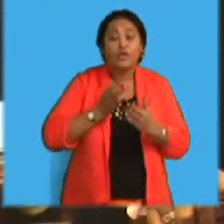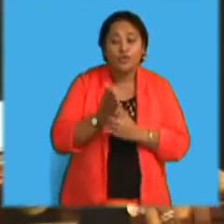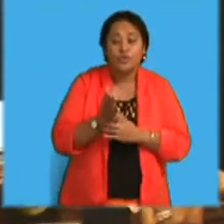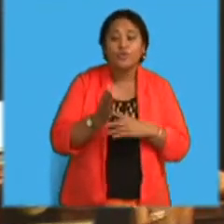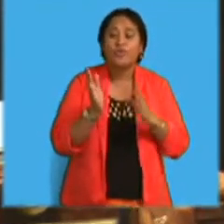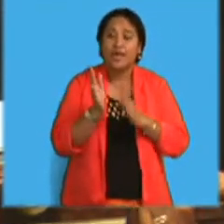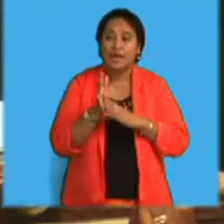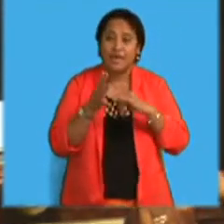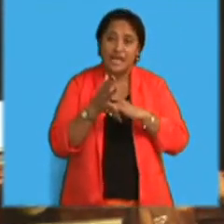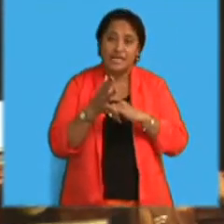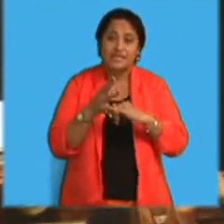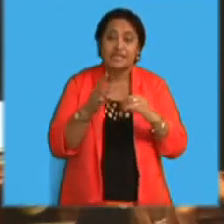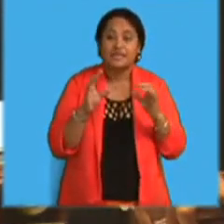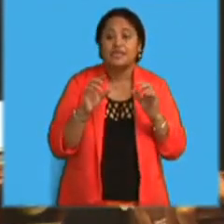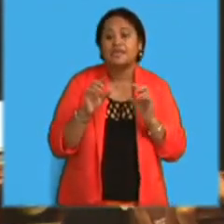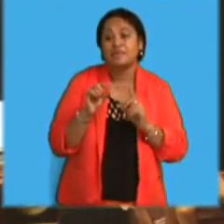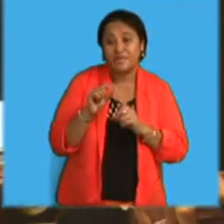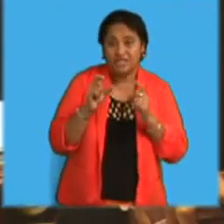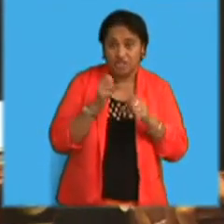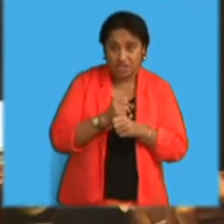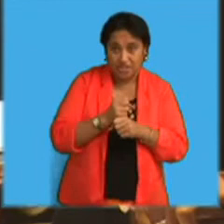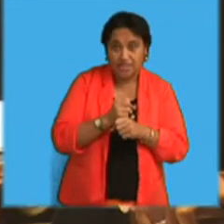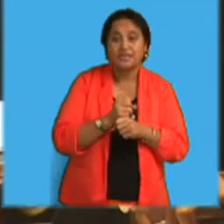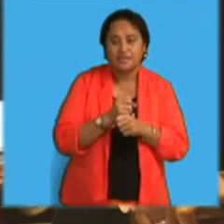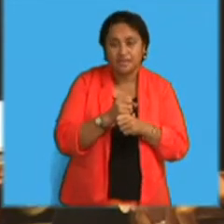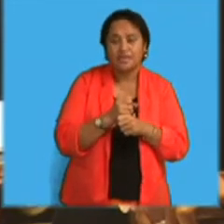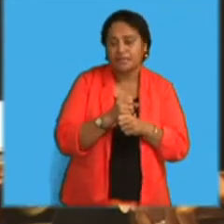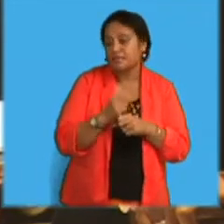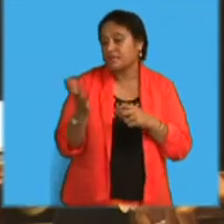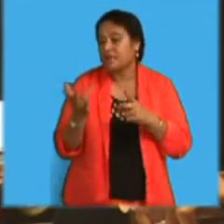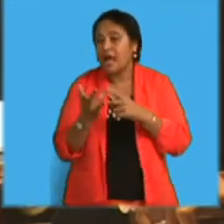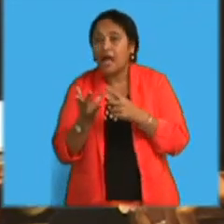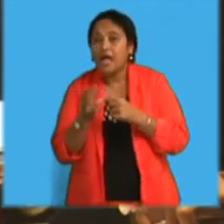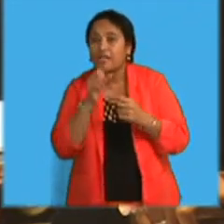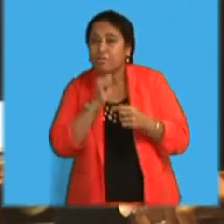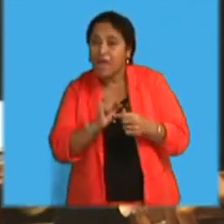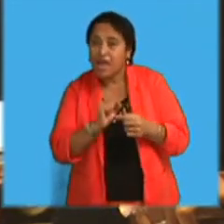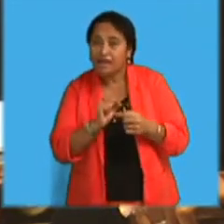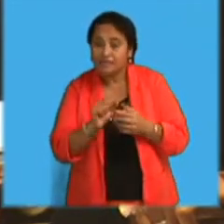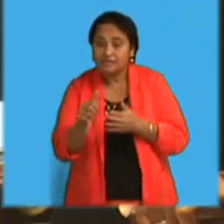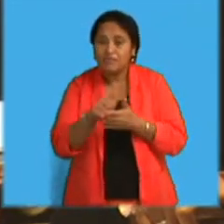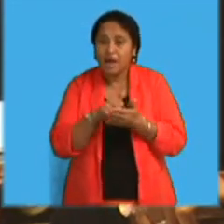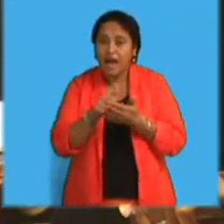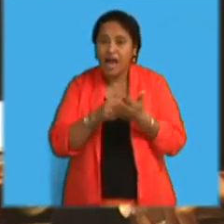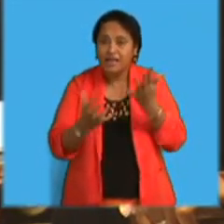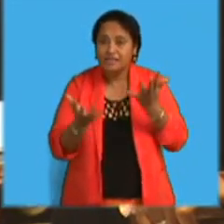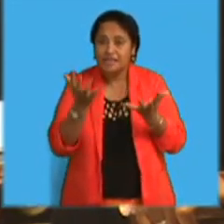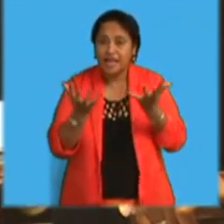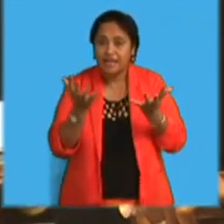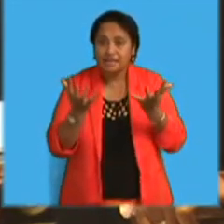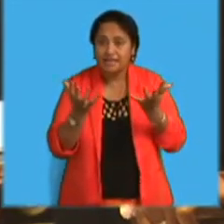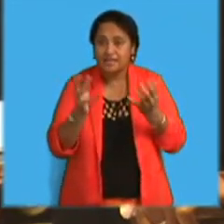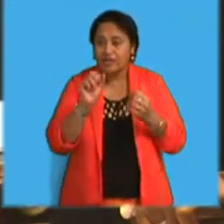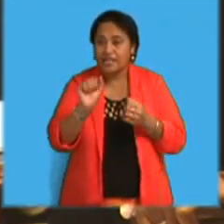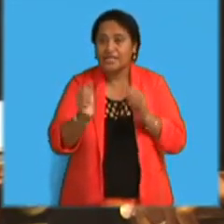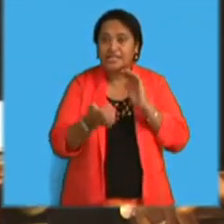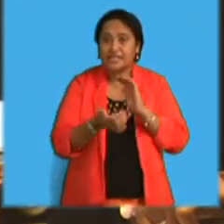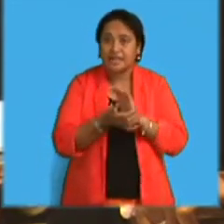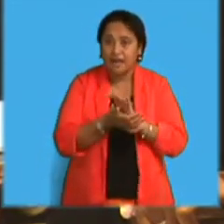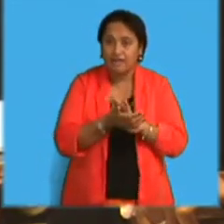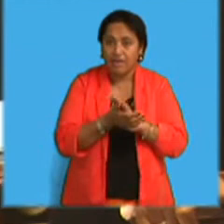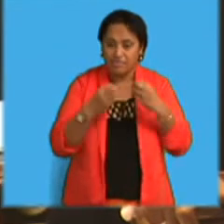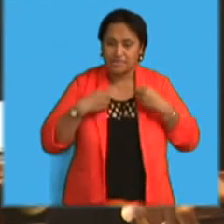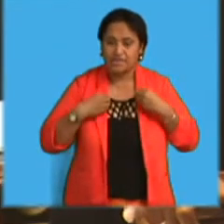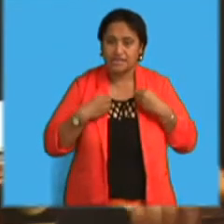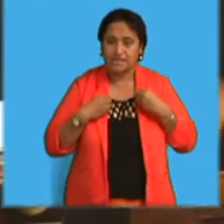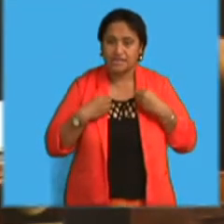MSBG assistance, Mr. Bijay Singh bought a scale for his cover business, and the lack of his basic equipment was hindering his ability to undertake his business, Madam